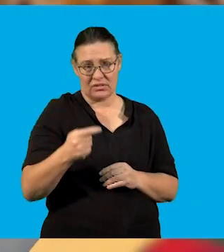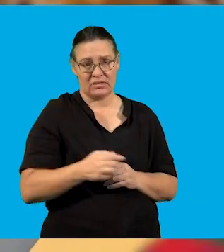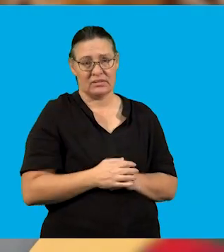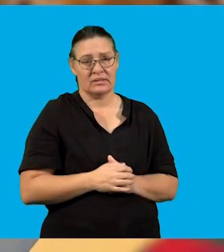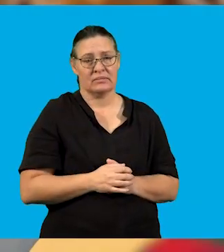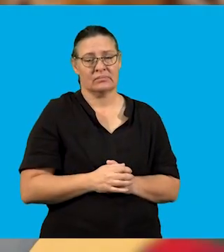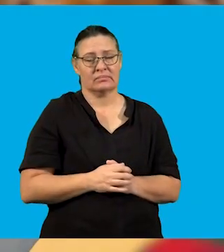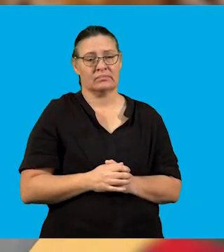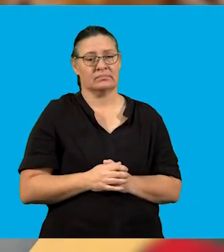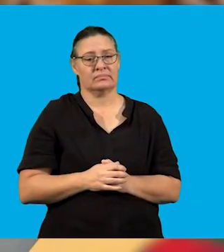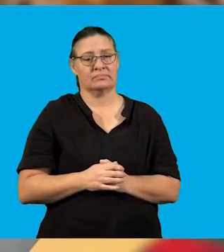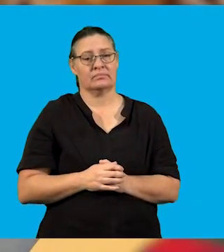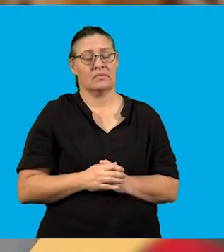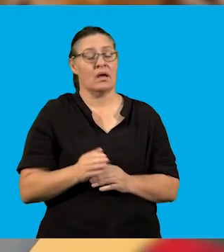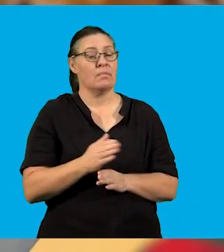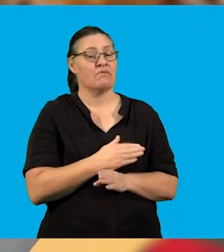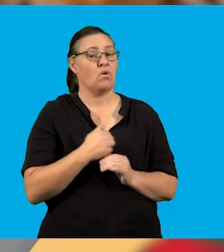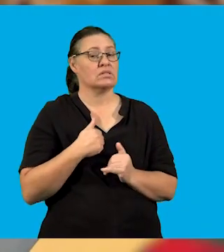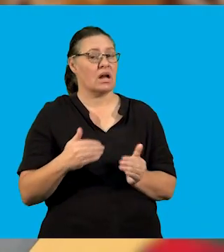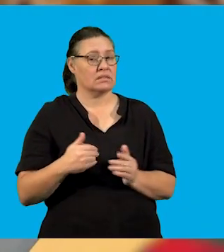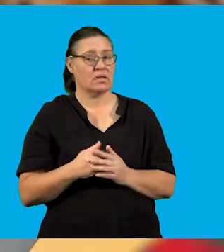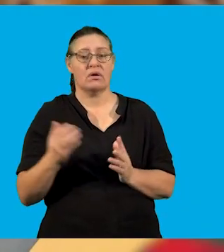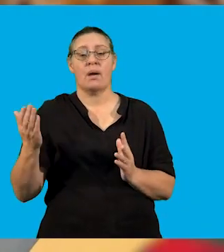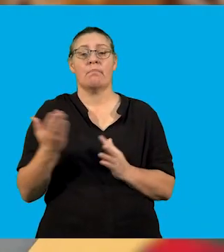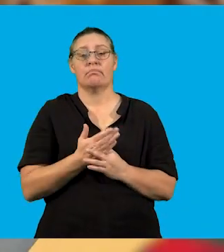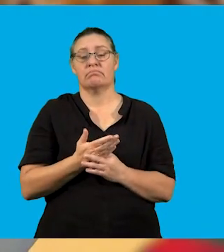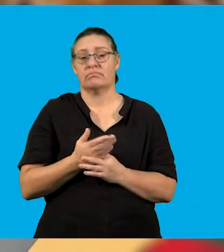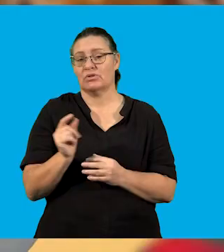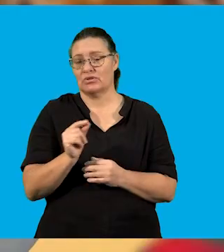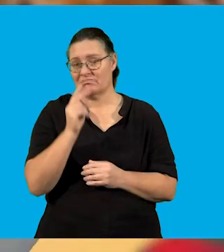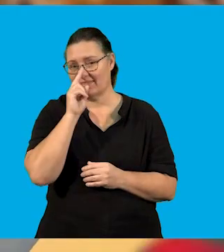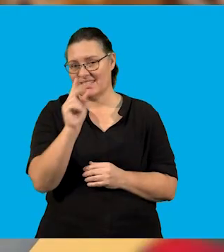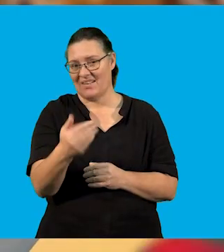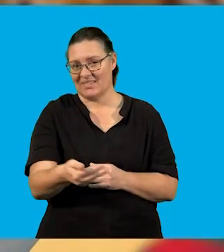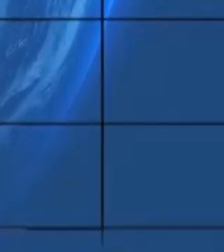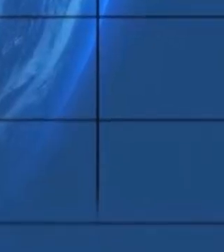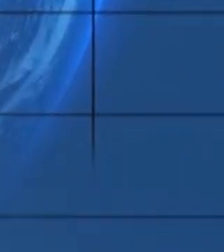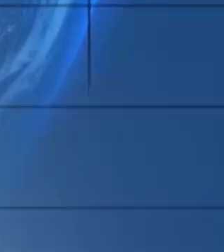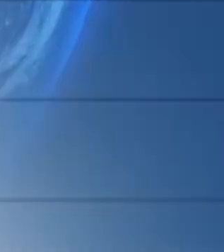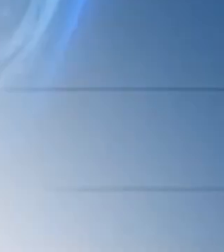lesson. So before we get started, we're going to quickly take a short break, and I'll see you just after this.